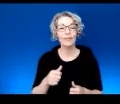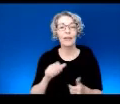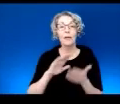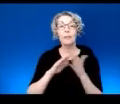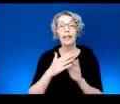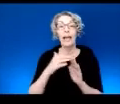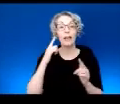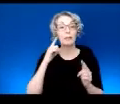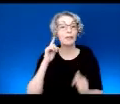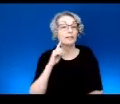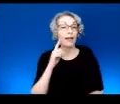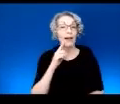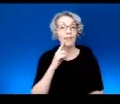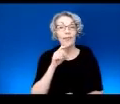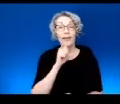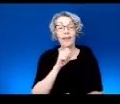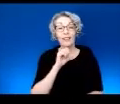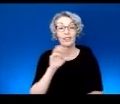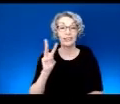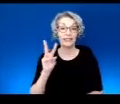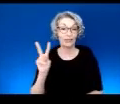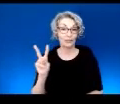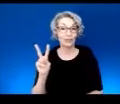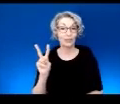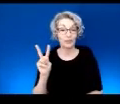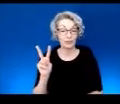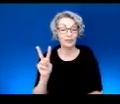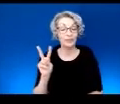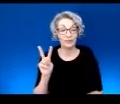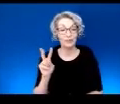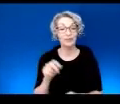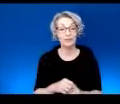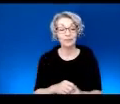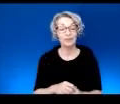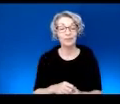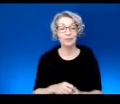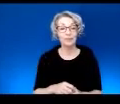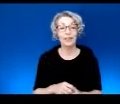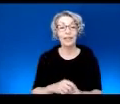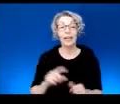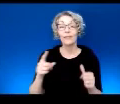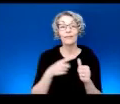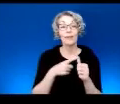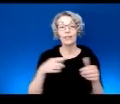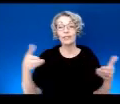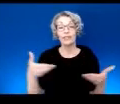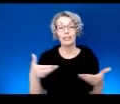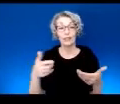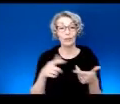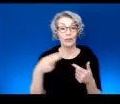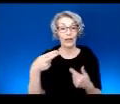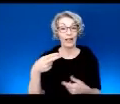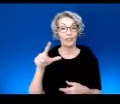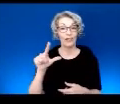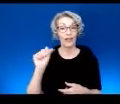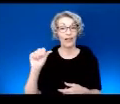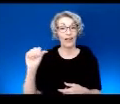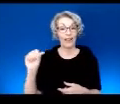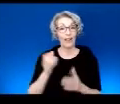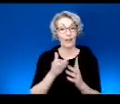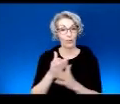at the age of 62 years old. I was introduced to HLAA through